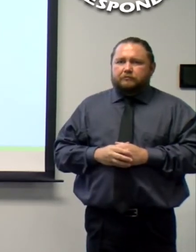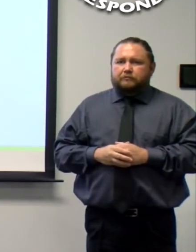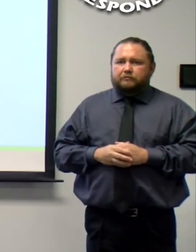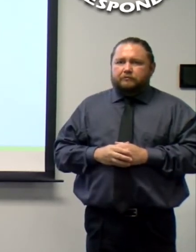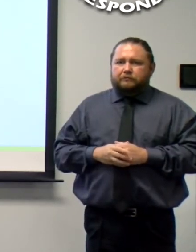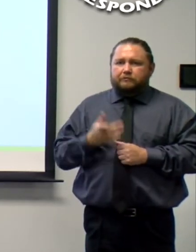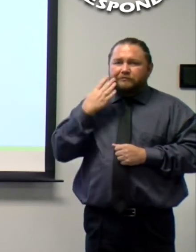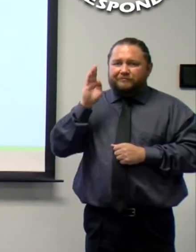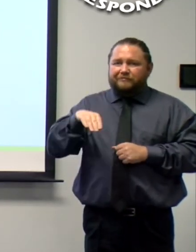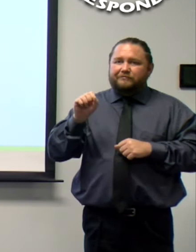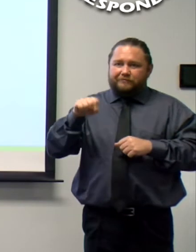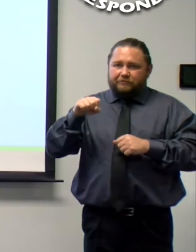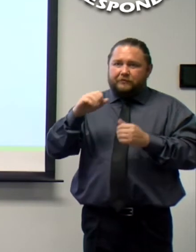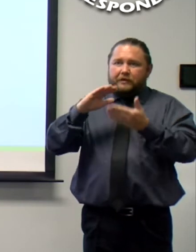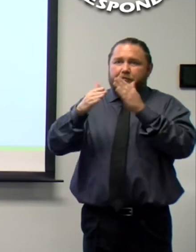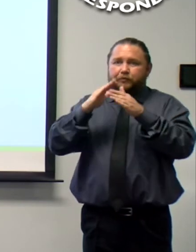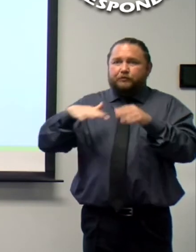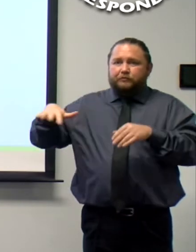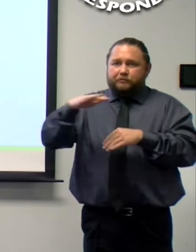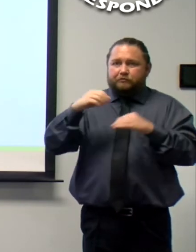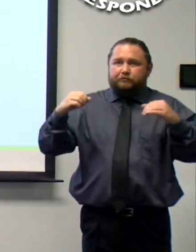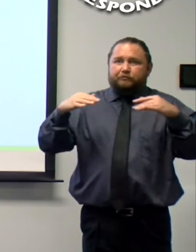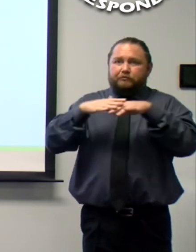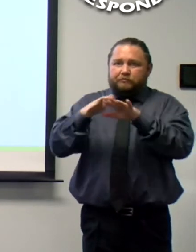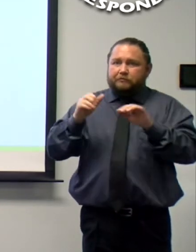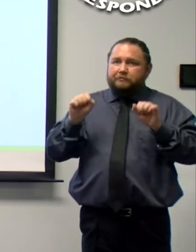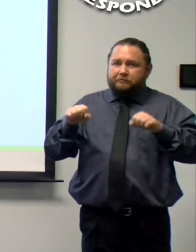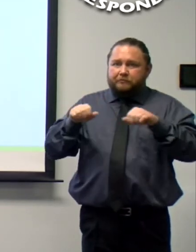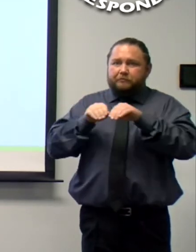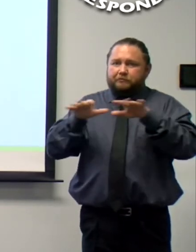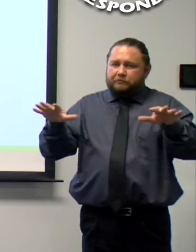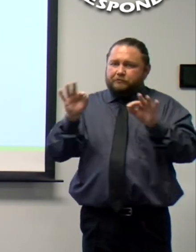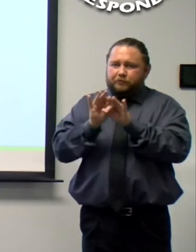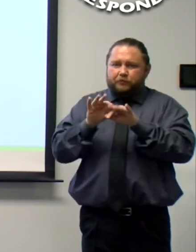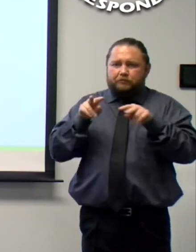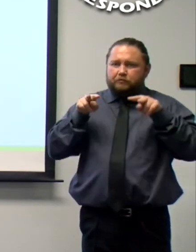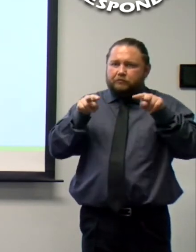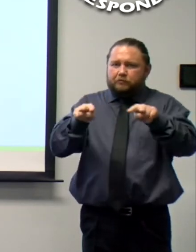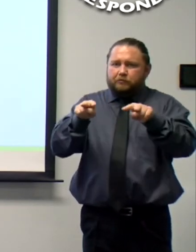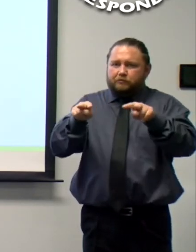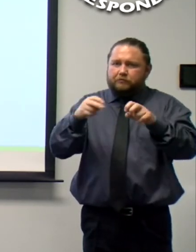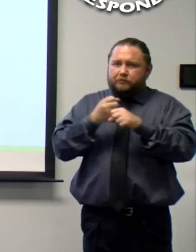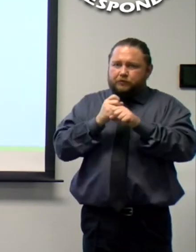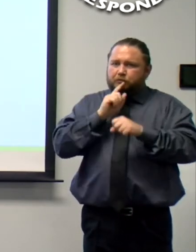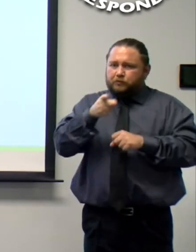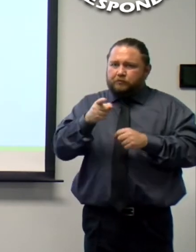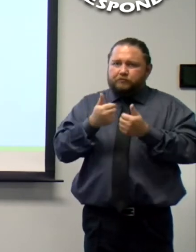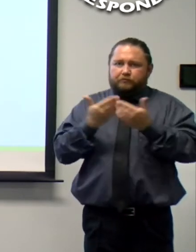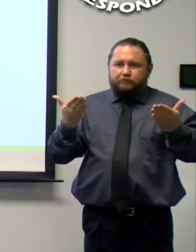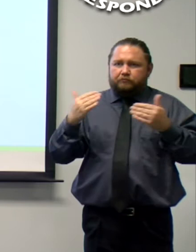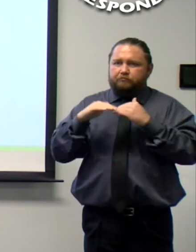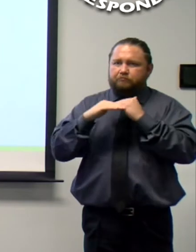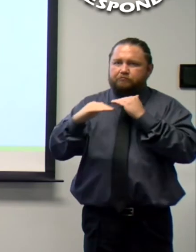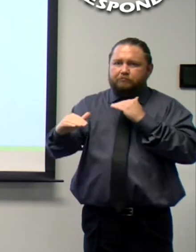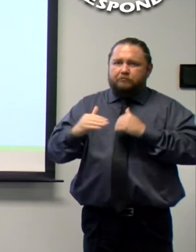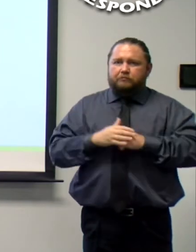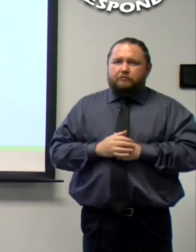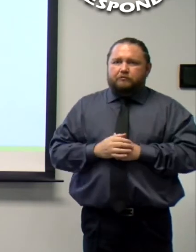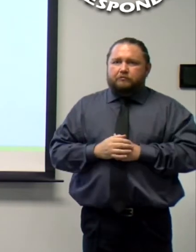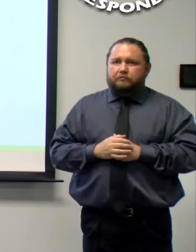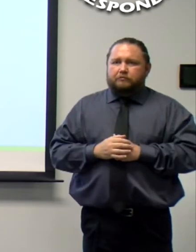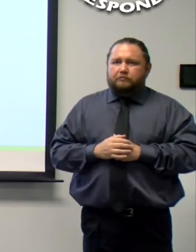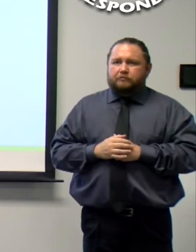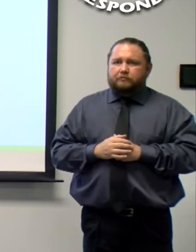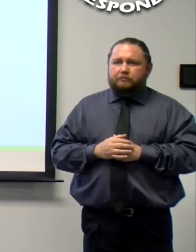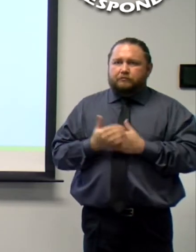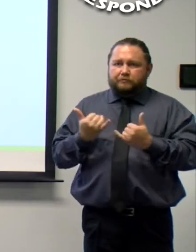has opened up, and the Department of Health and Human Services and the commissioner has opened up testing for anyone who wants to be tested, because again, this